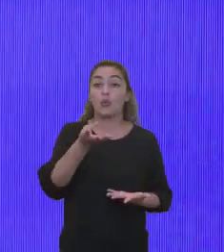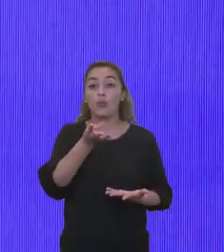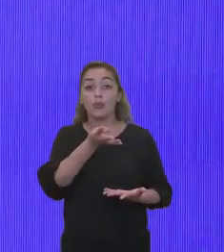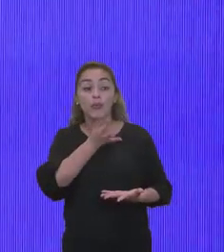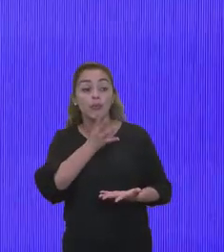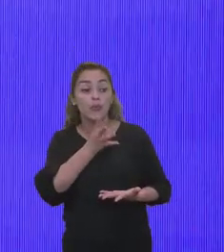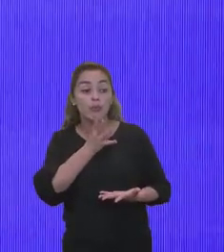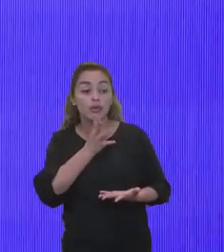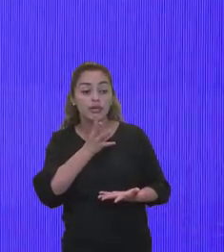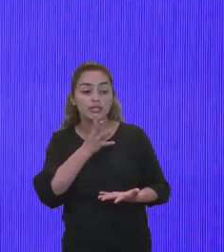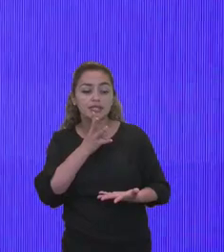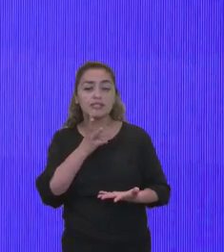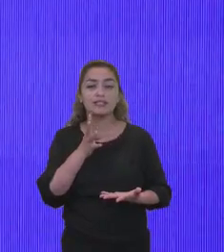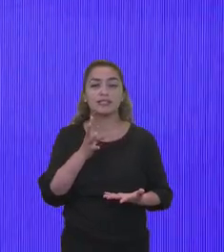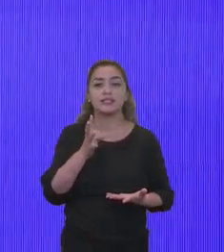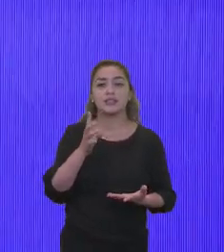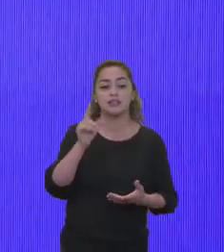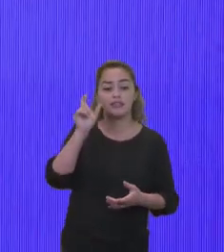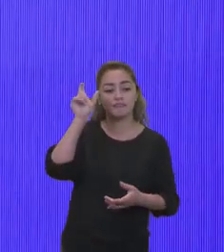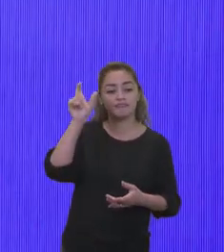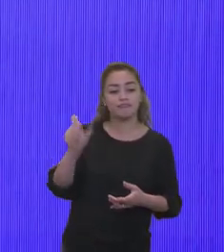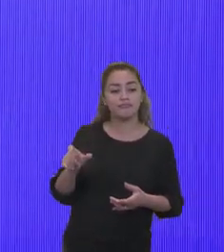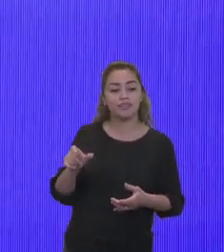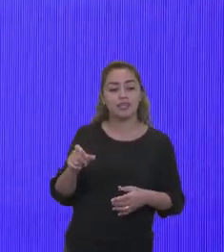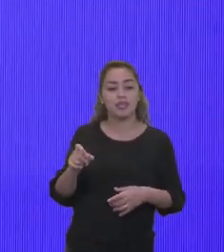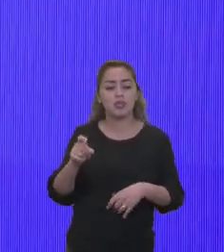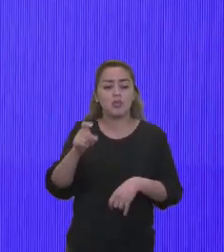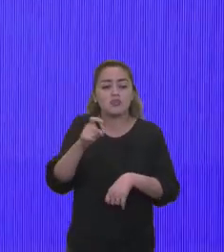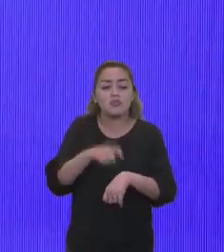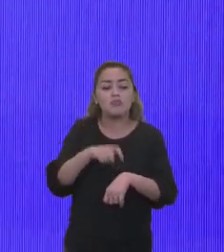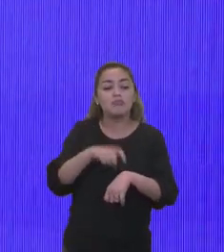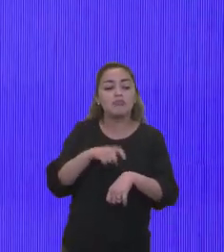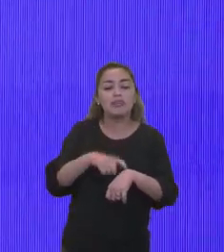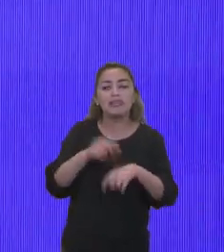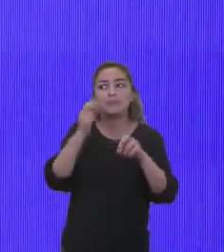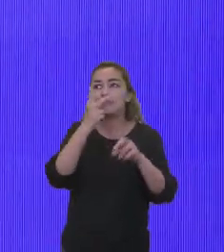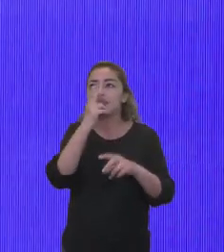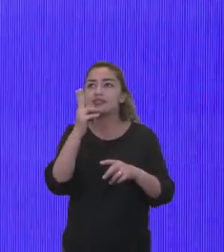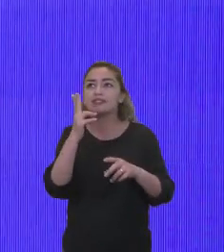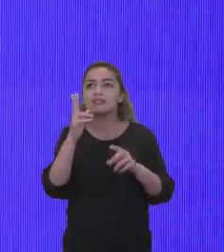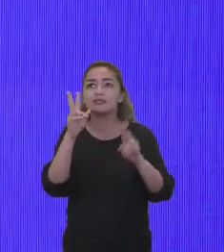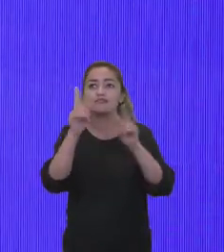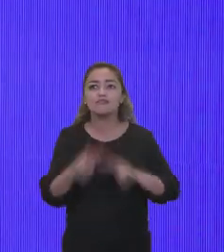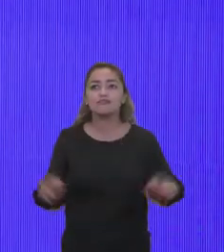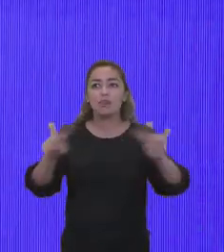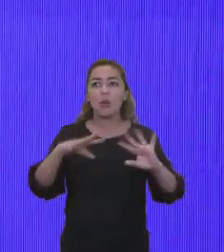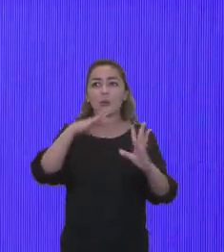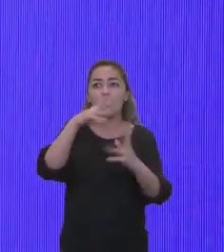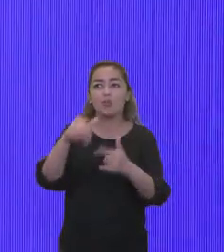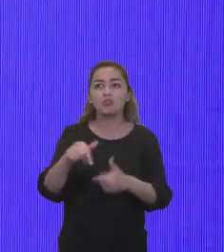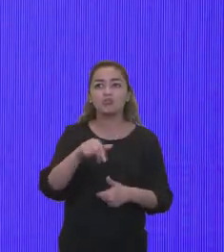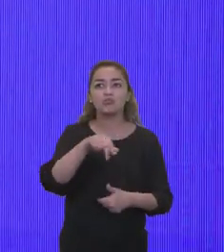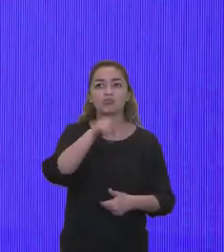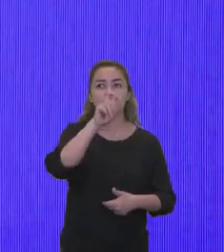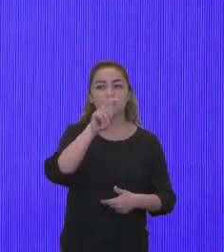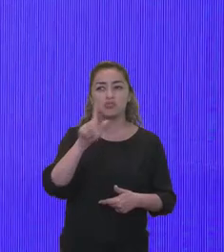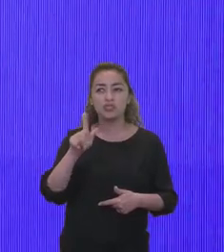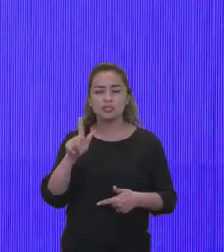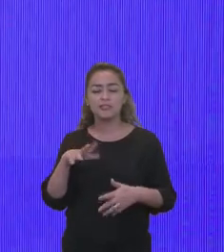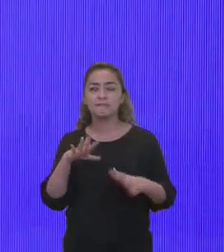When I met Griselli, I was introduced to him through Jairo. I was looking at the world moving around the